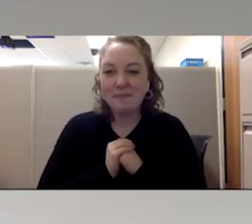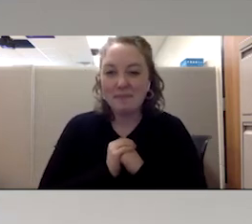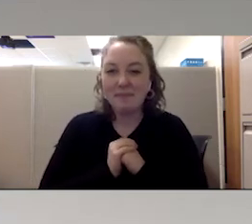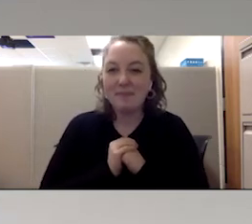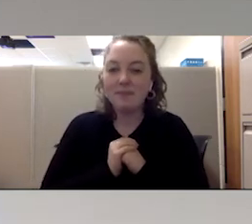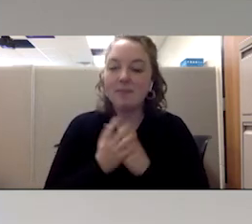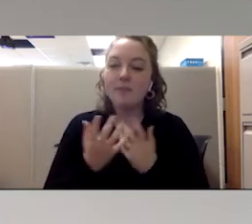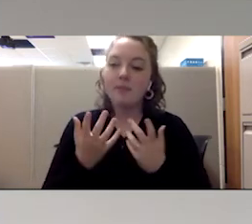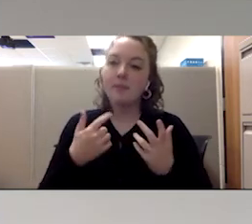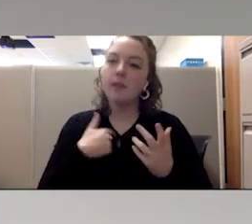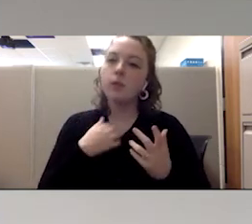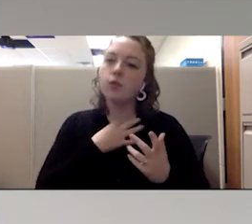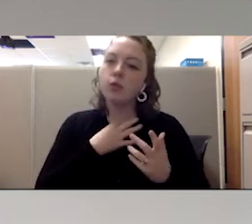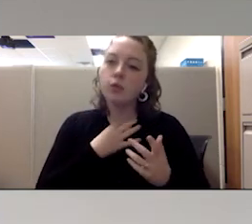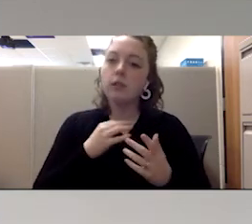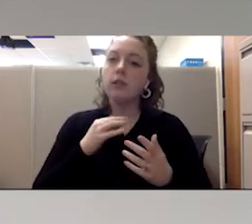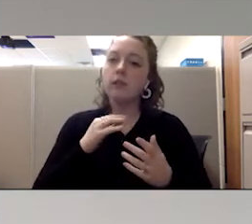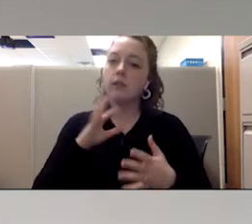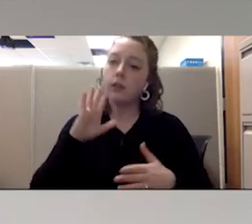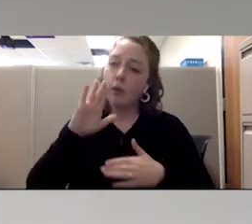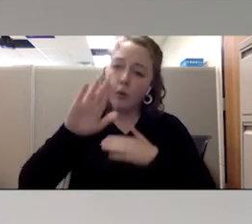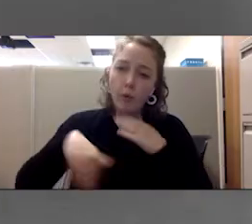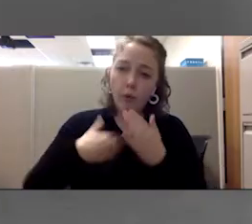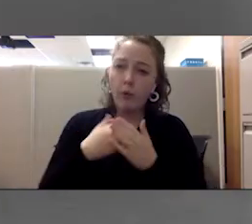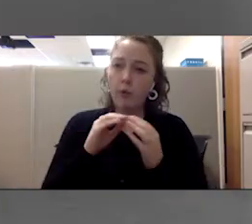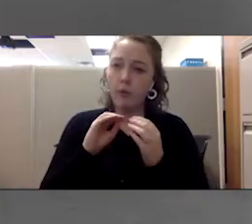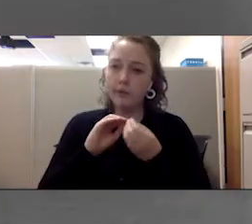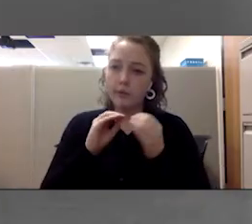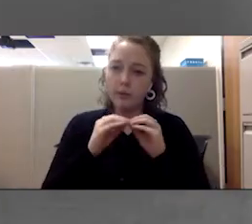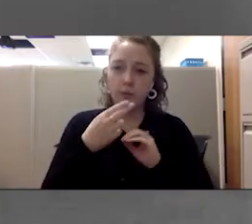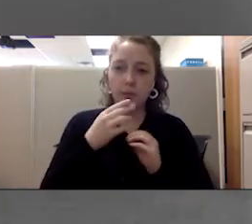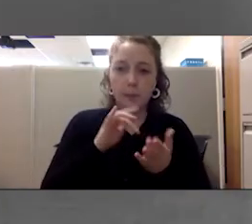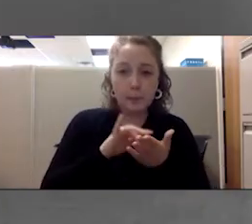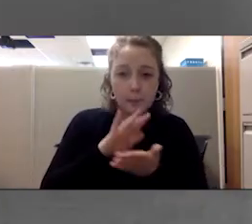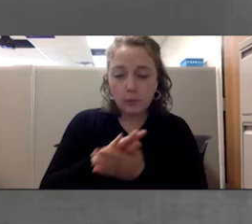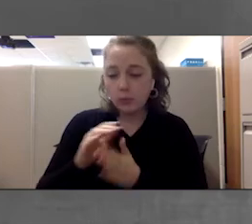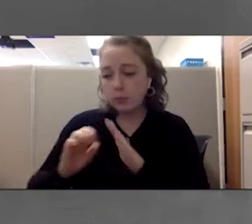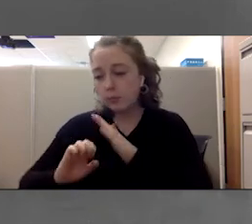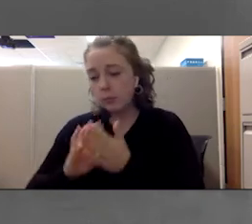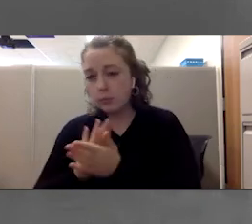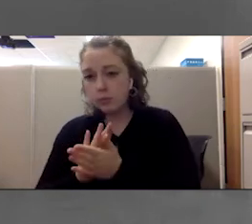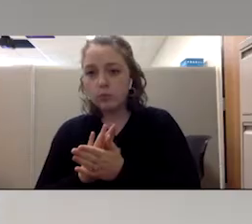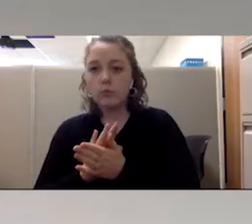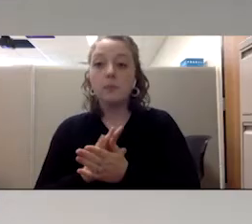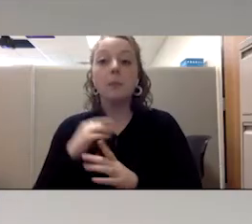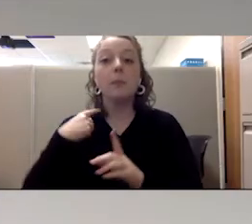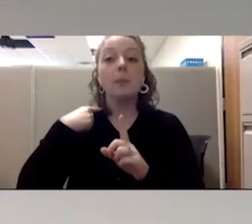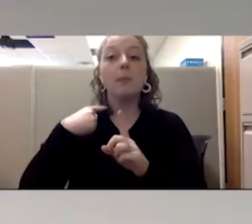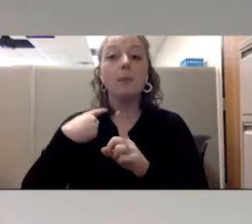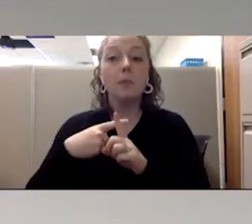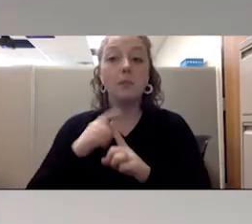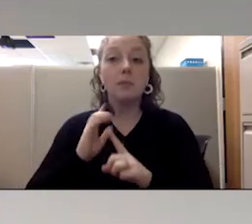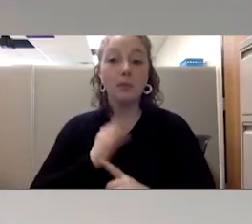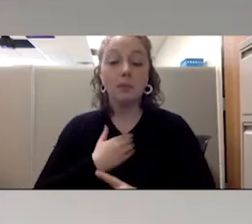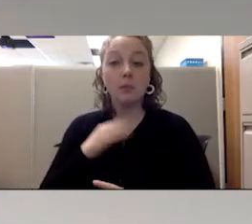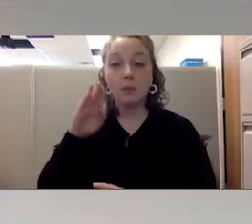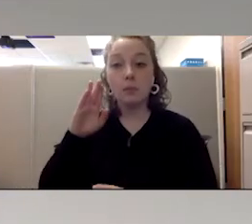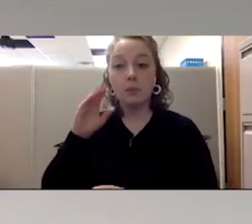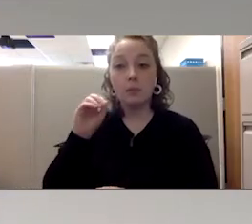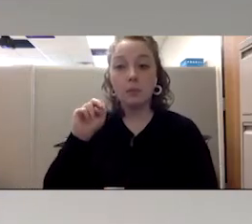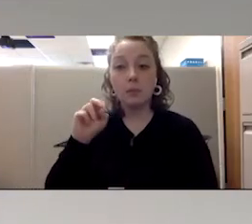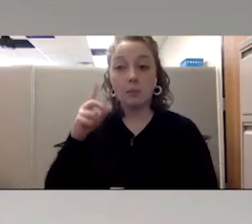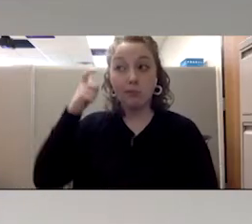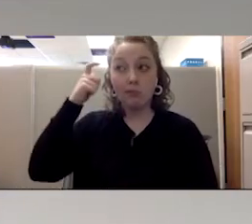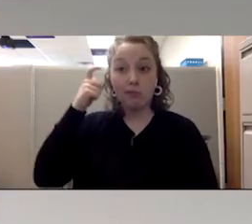Until we've seen, I guess, maybe all of the numbers. True. And what our bond issuance capacity is. How much money can we